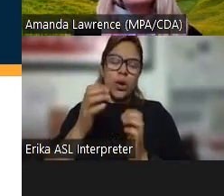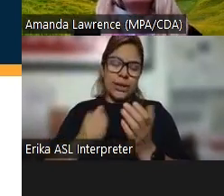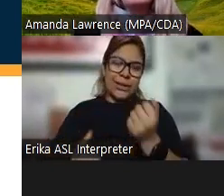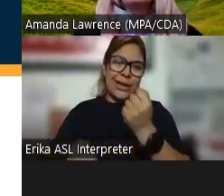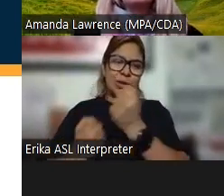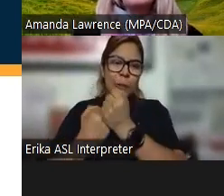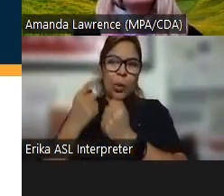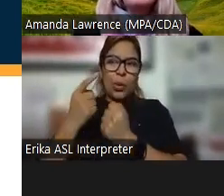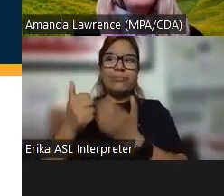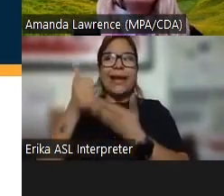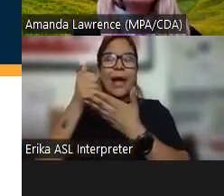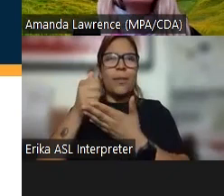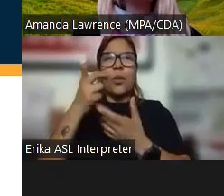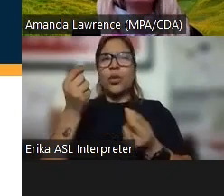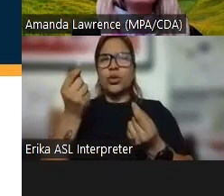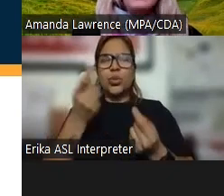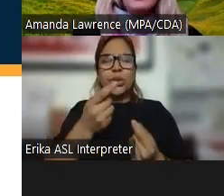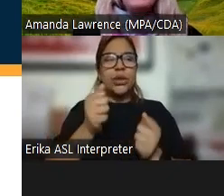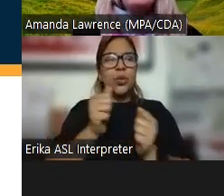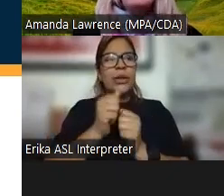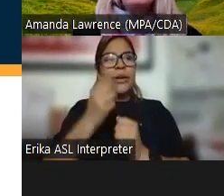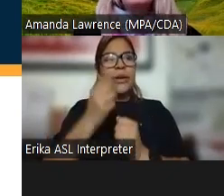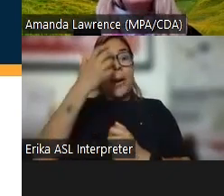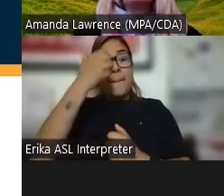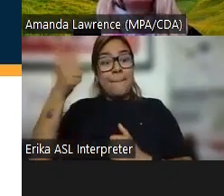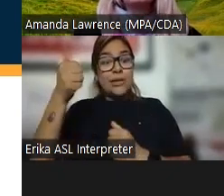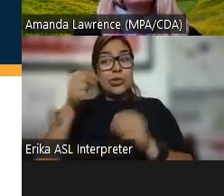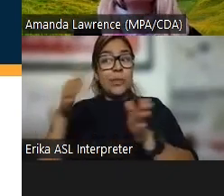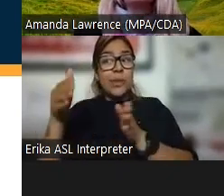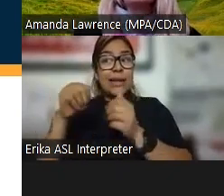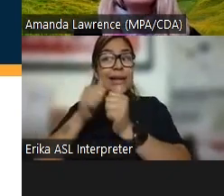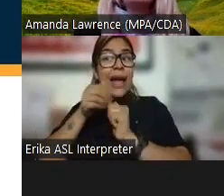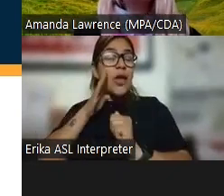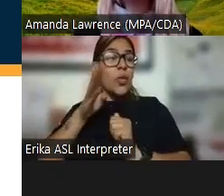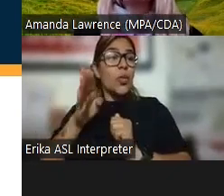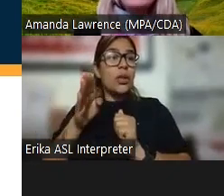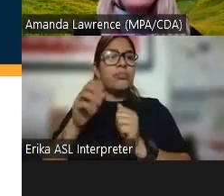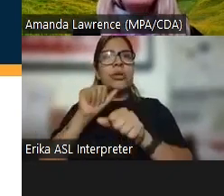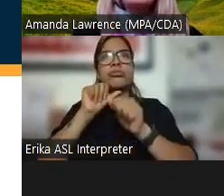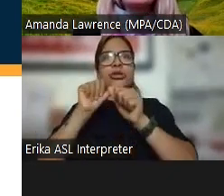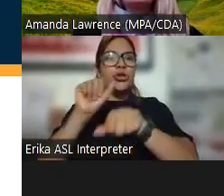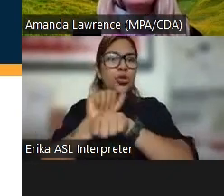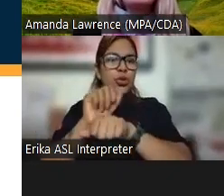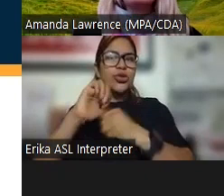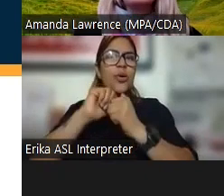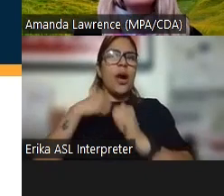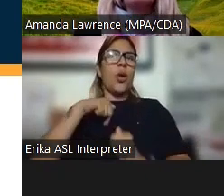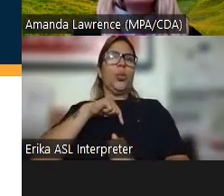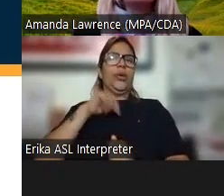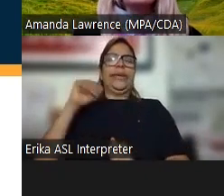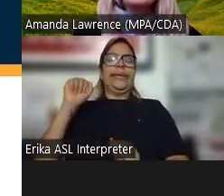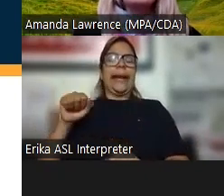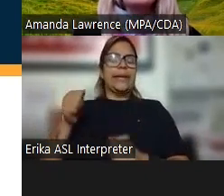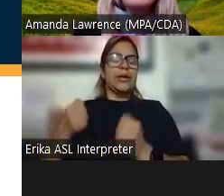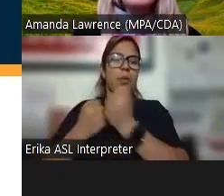what is their own master plan, which is a lot of stakeholder and public engagement. And we know that sometimes communities can be